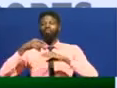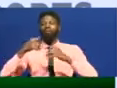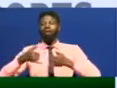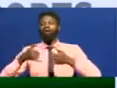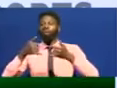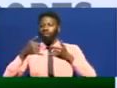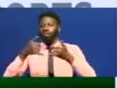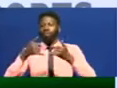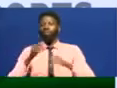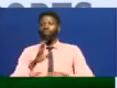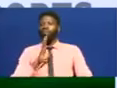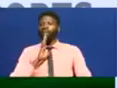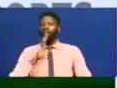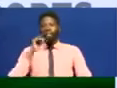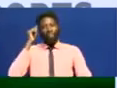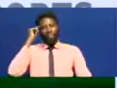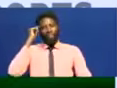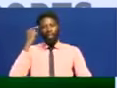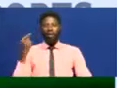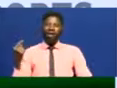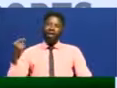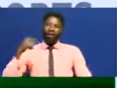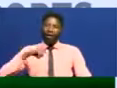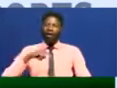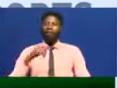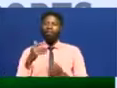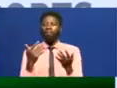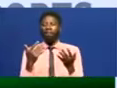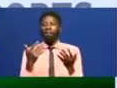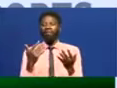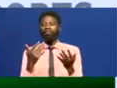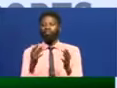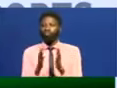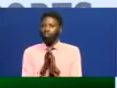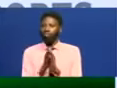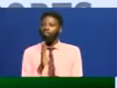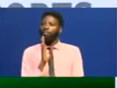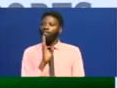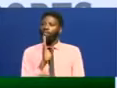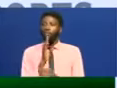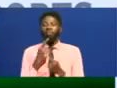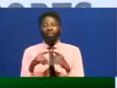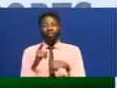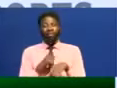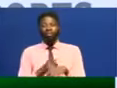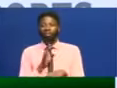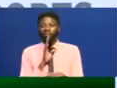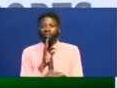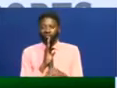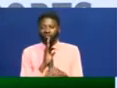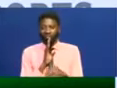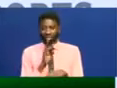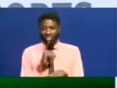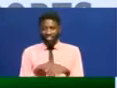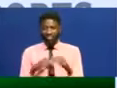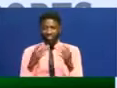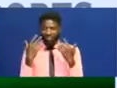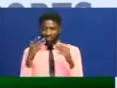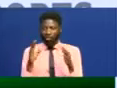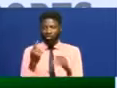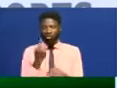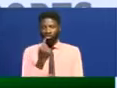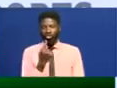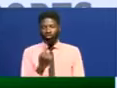they thought they were just coming to have breakfast with us. But in the course of that breakfast, everybody walked away with a